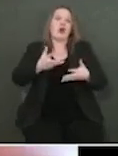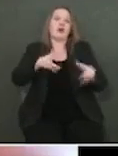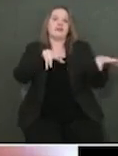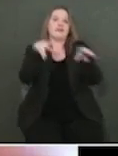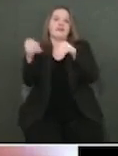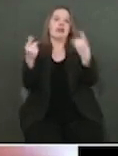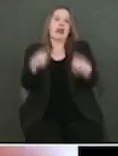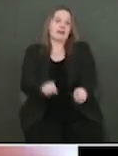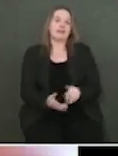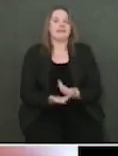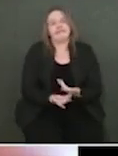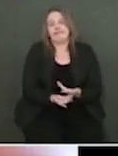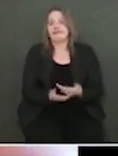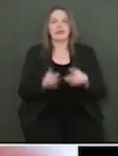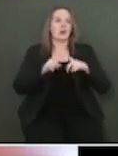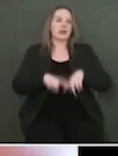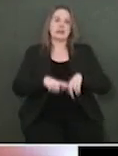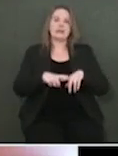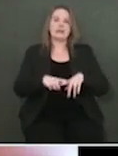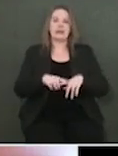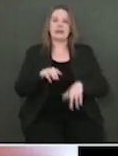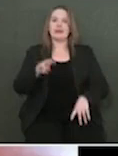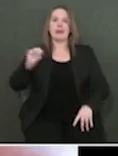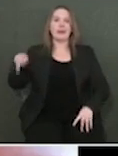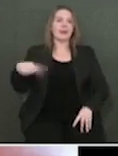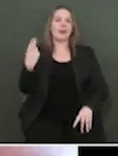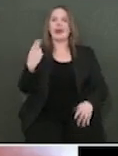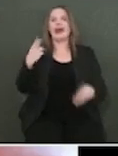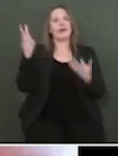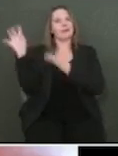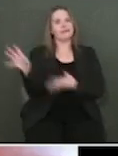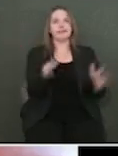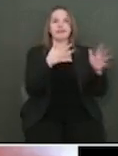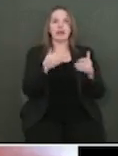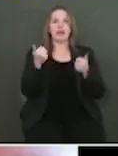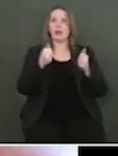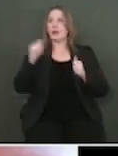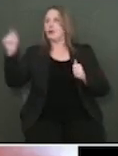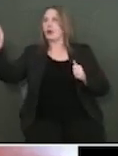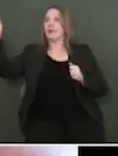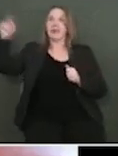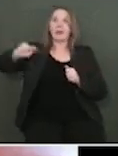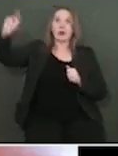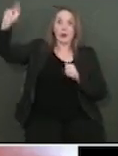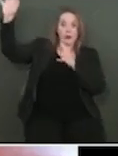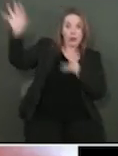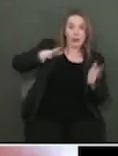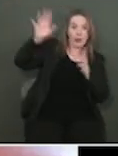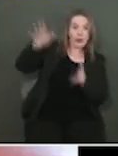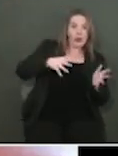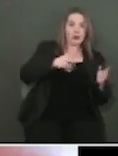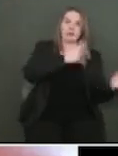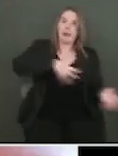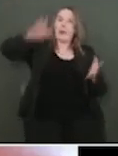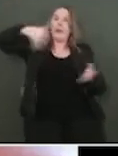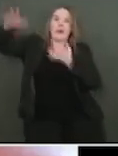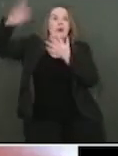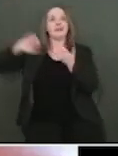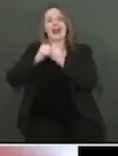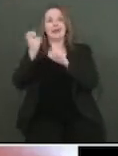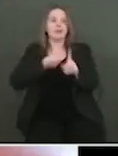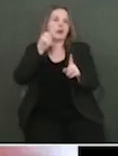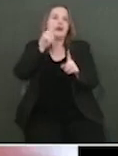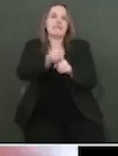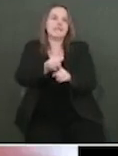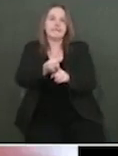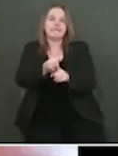depends on, you know, how high the winds get, you know, and what direction they're coming from, on how it can impact our system. But we'll have